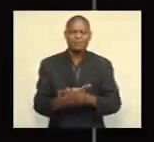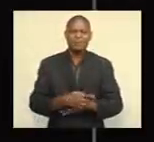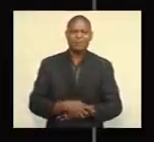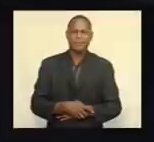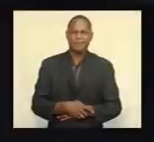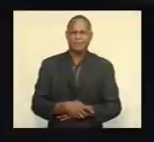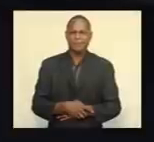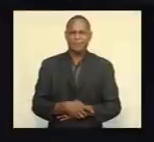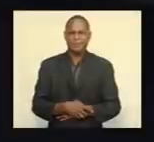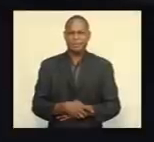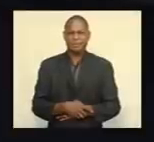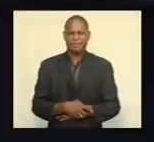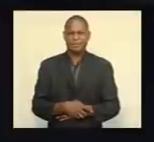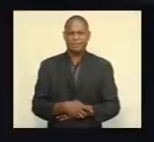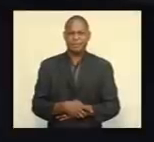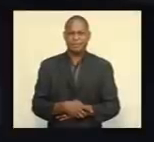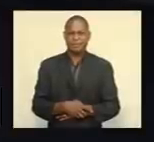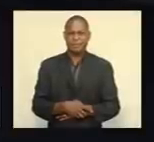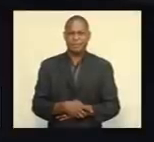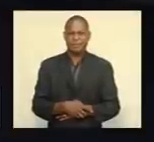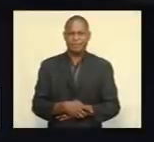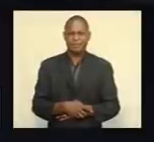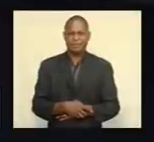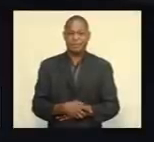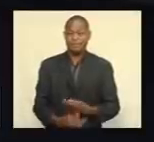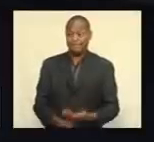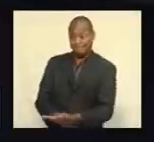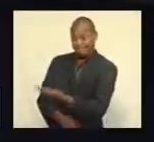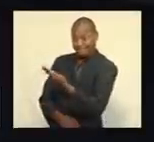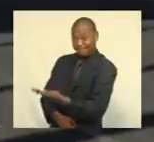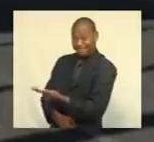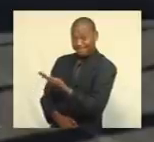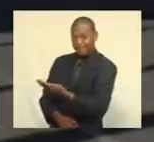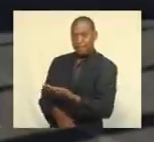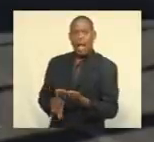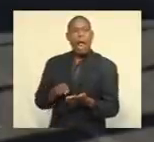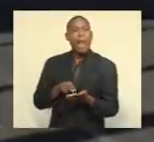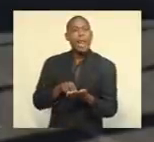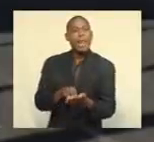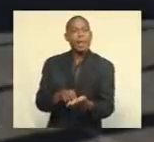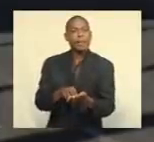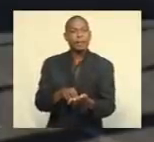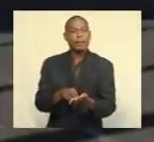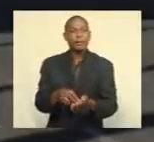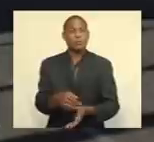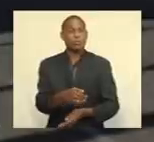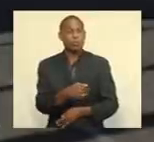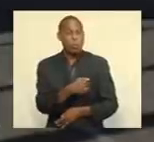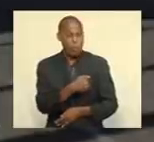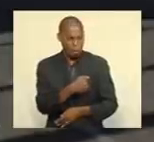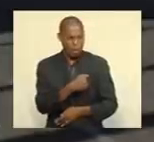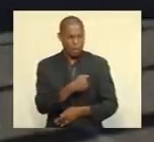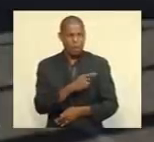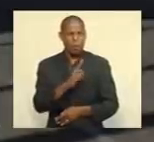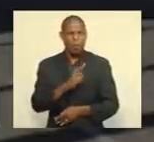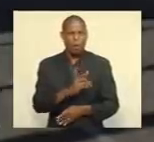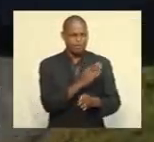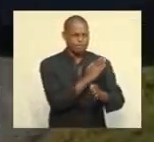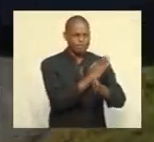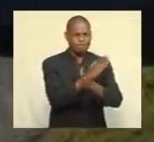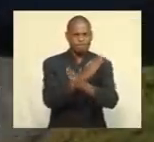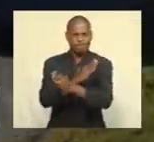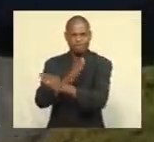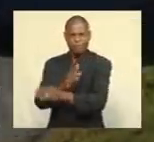more. This was the scene in Nandi this morning following the announcement of the lockdown and a 24-hour